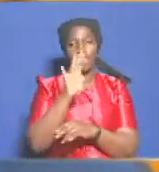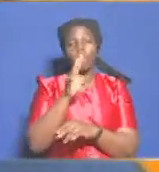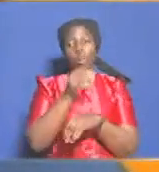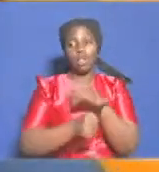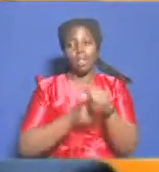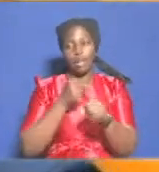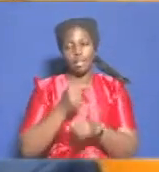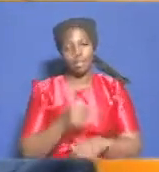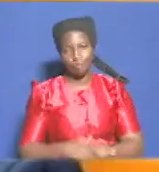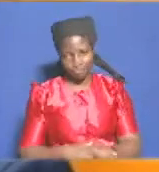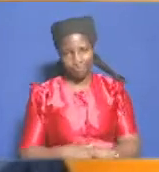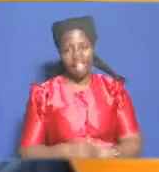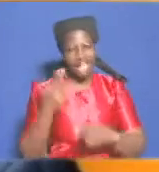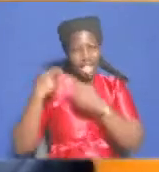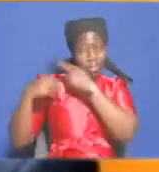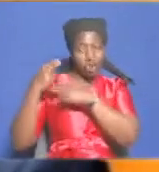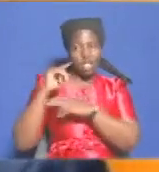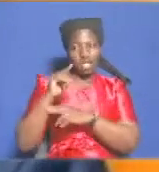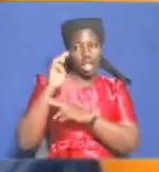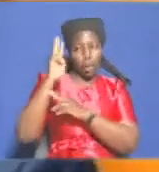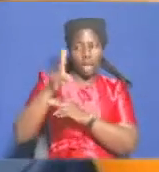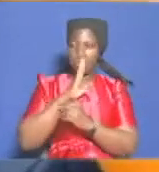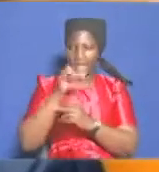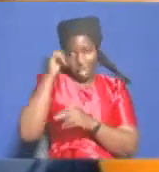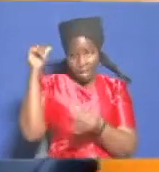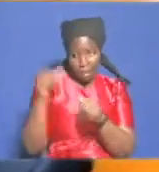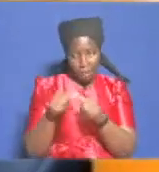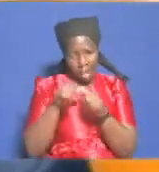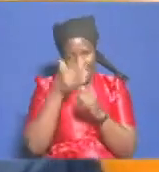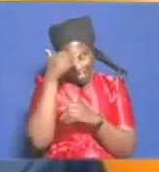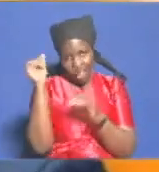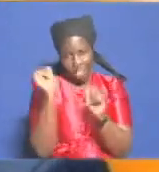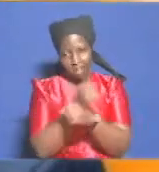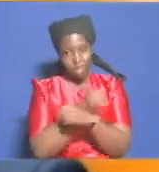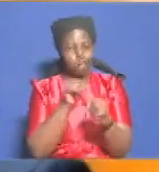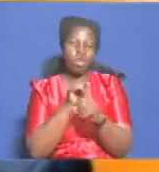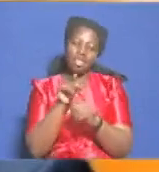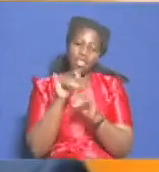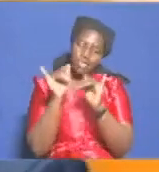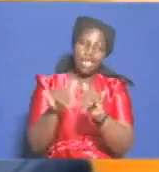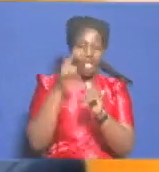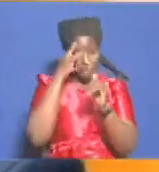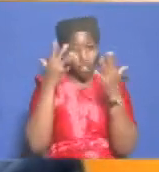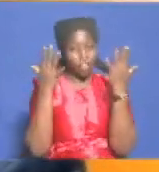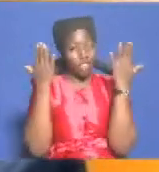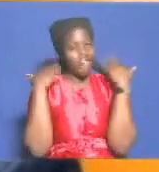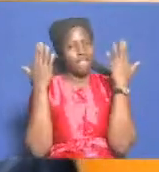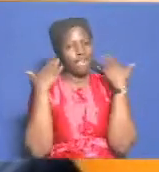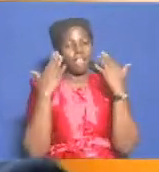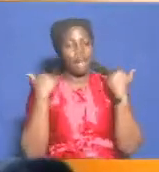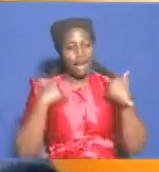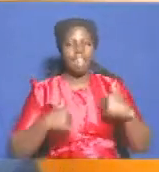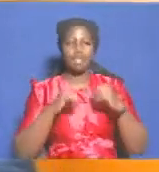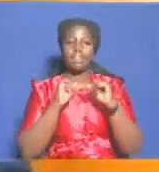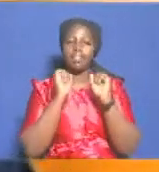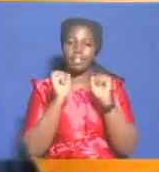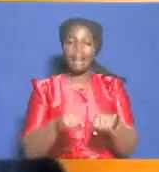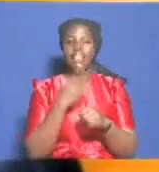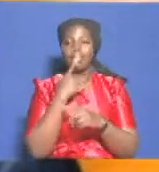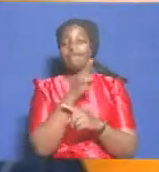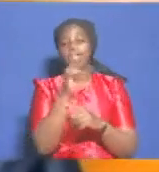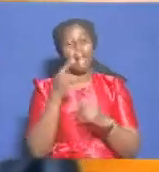will be remembered, it will never be forgotten, and it will be there for life. And I can tell you, I'm really